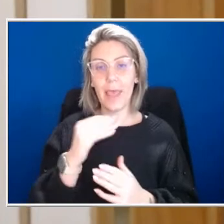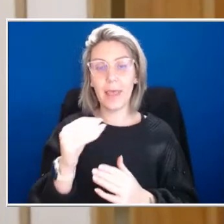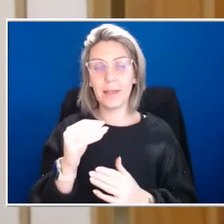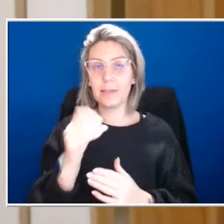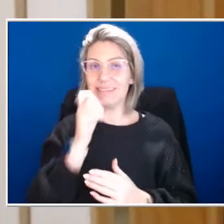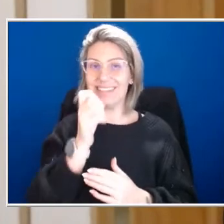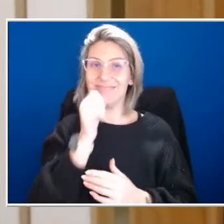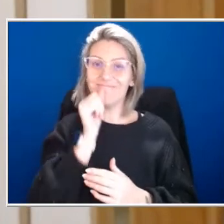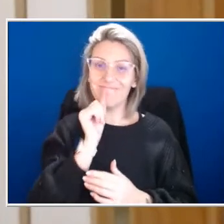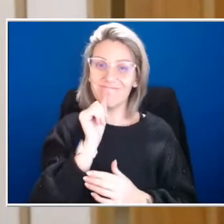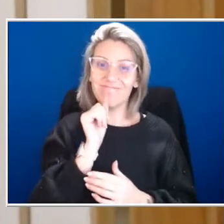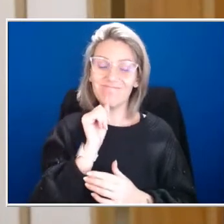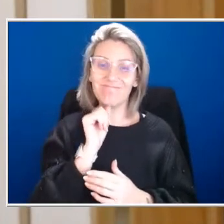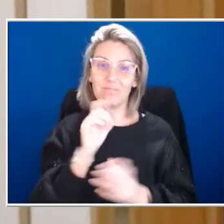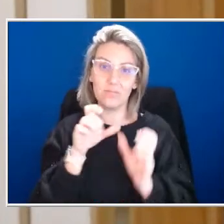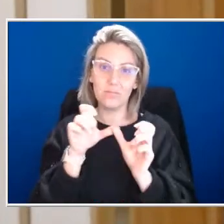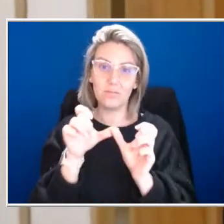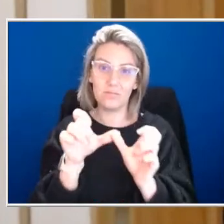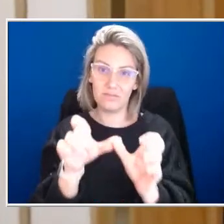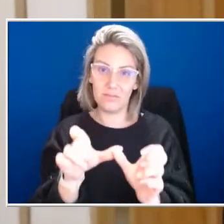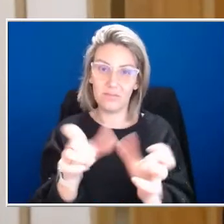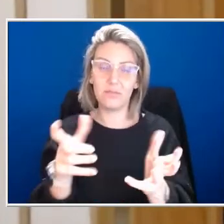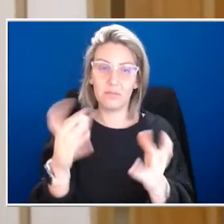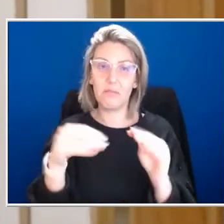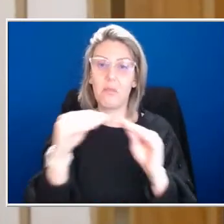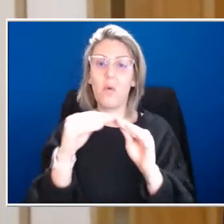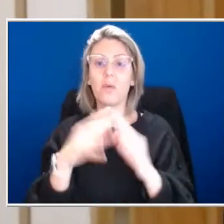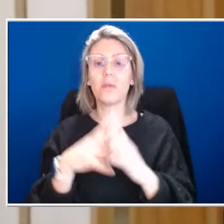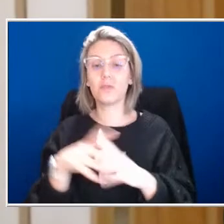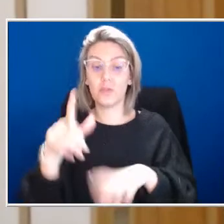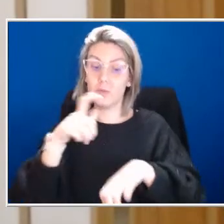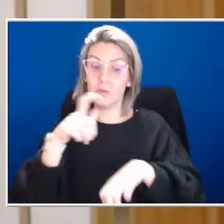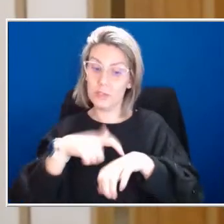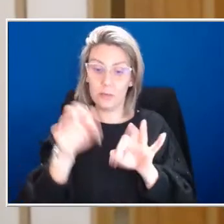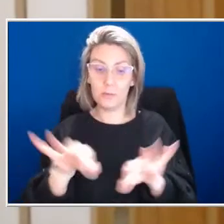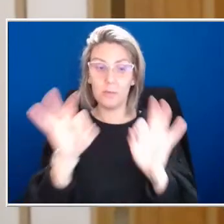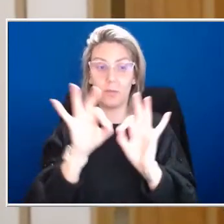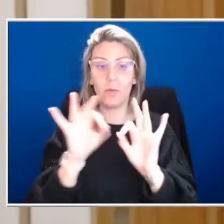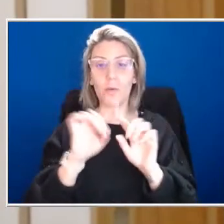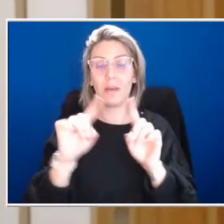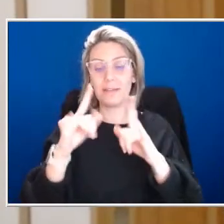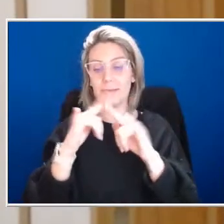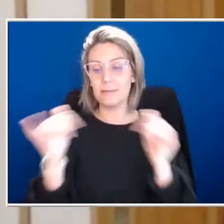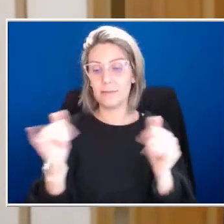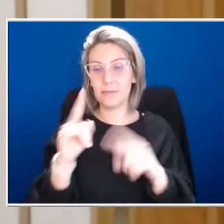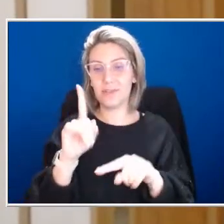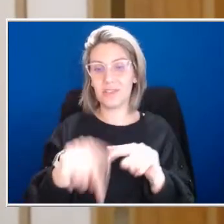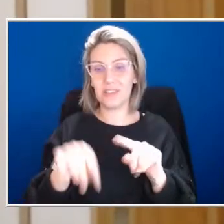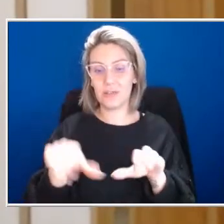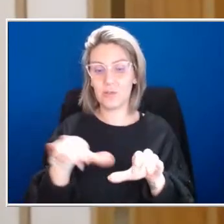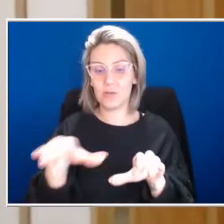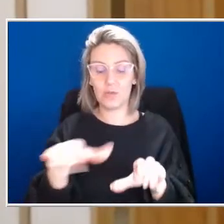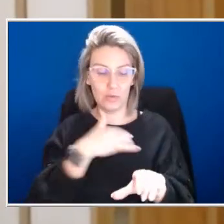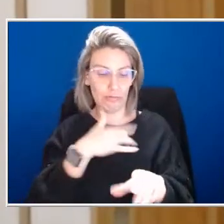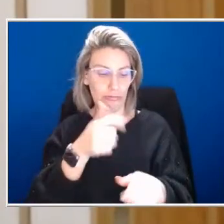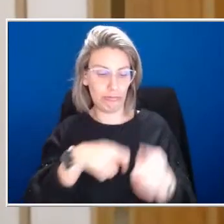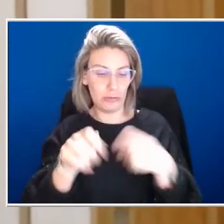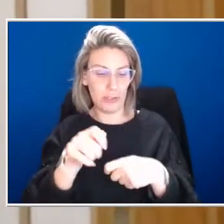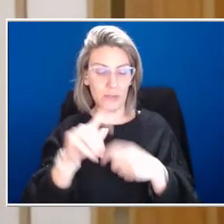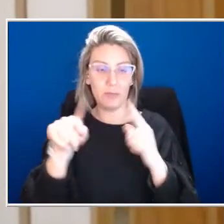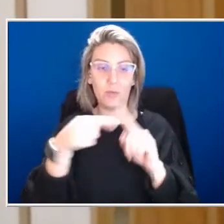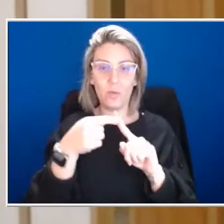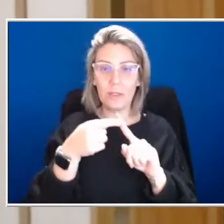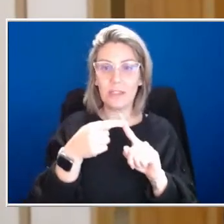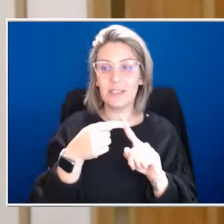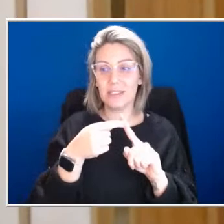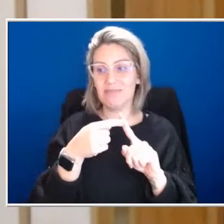sustain too long. So time was of essence, but at the same time, you cannot do transplant when someone has active cancer. It will affect the